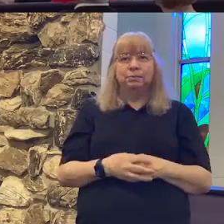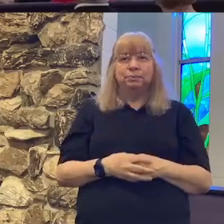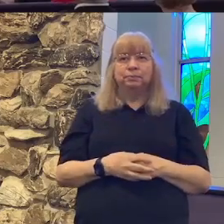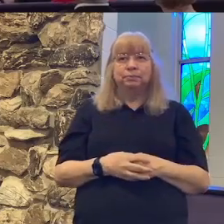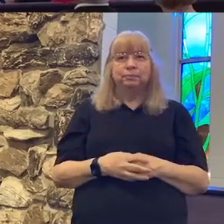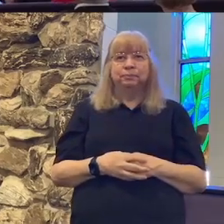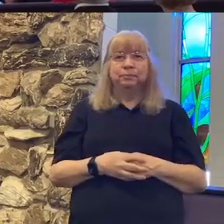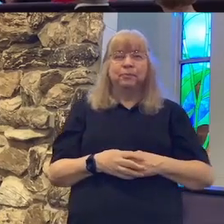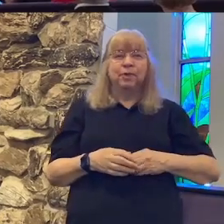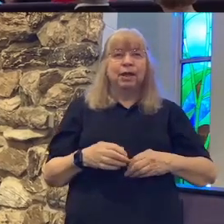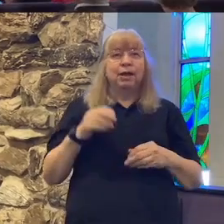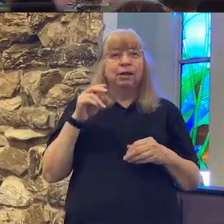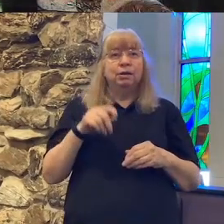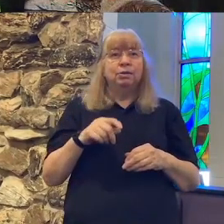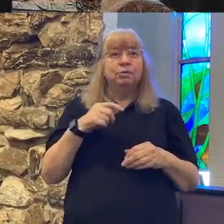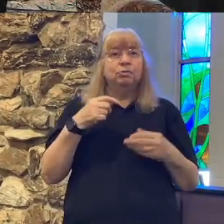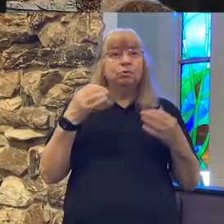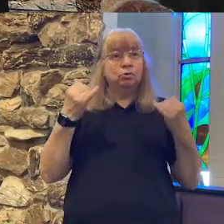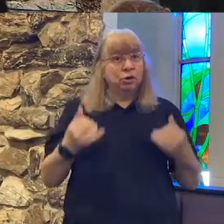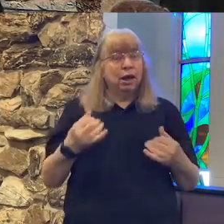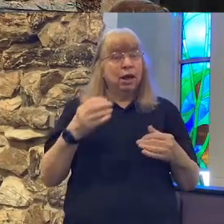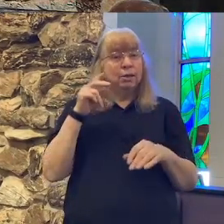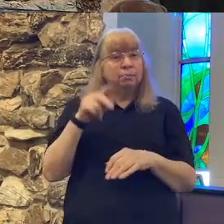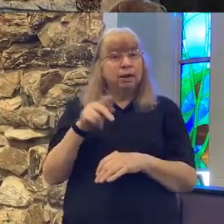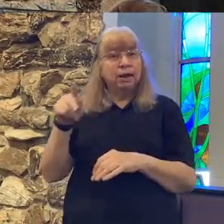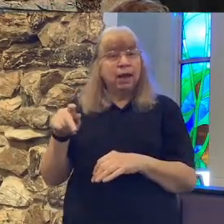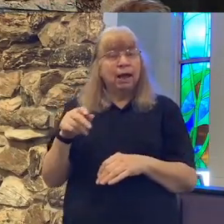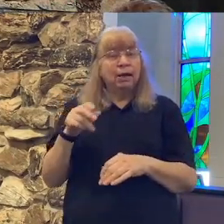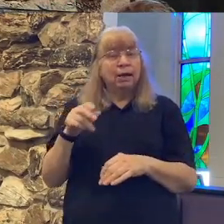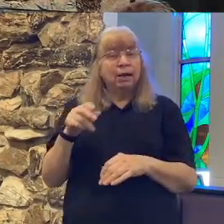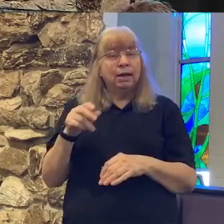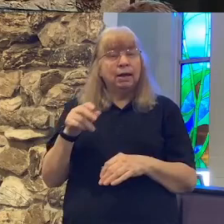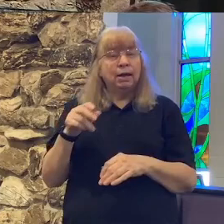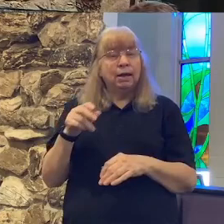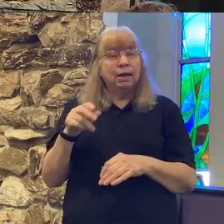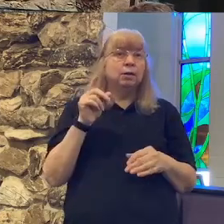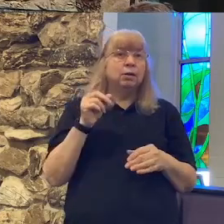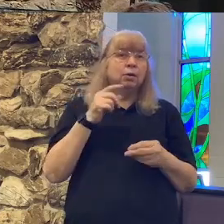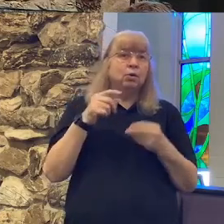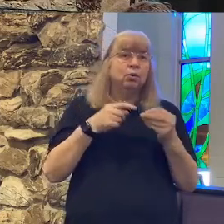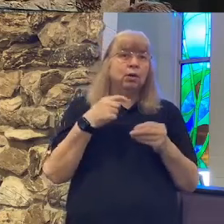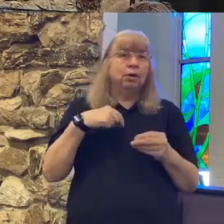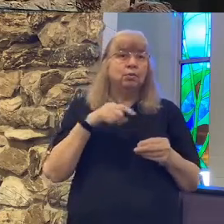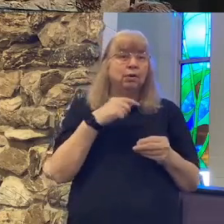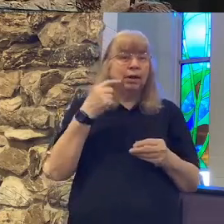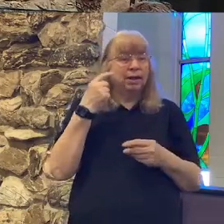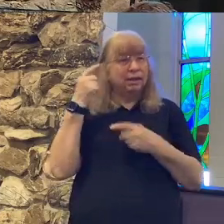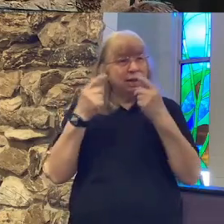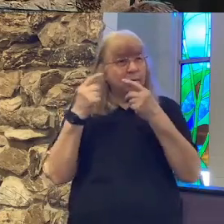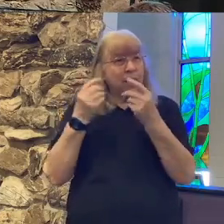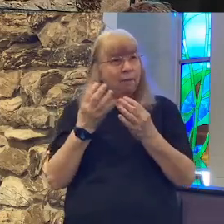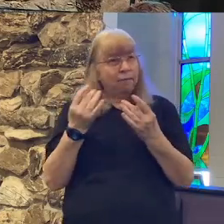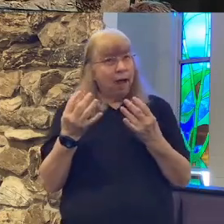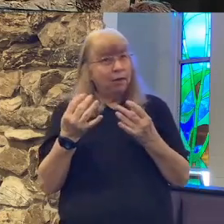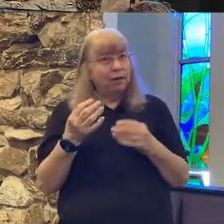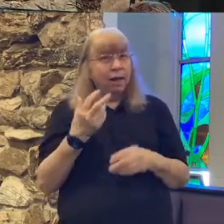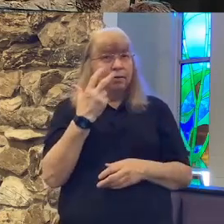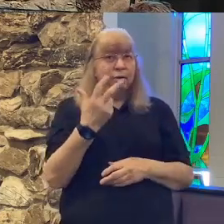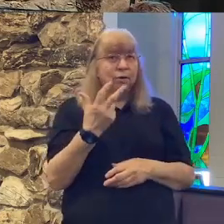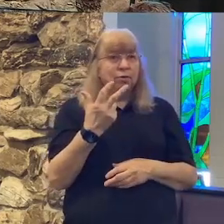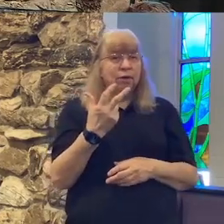Today is Pentecost. Pentecost is when we think of fire. Fire has three elements that is